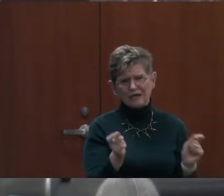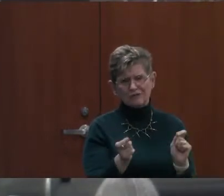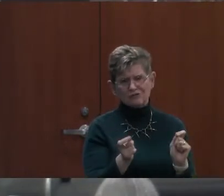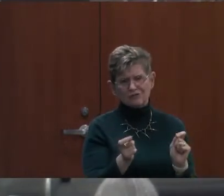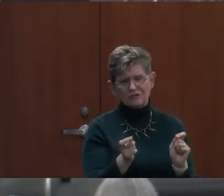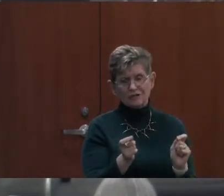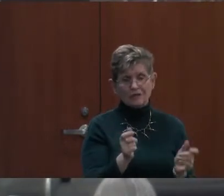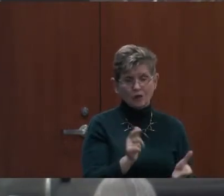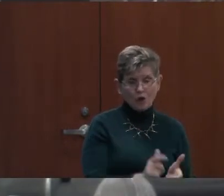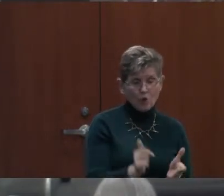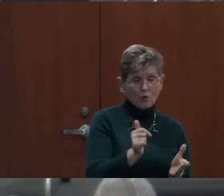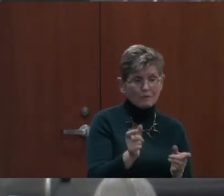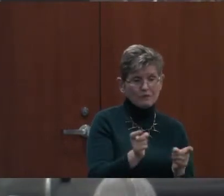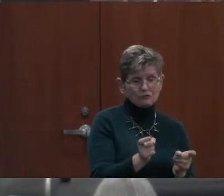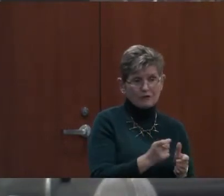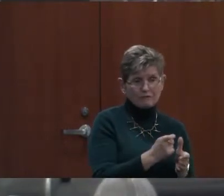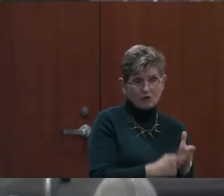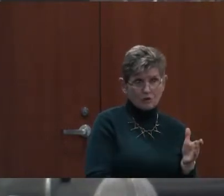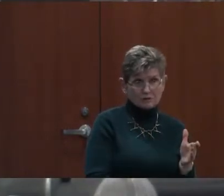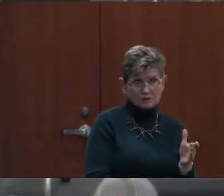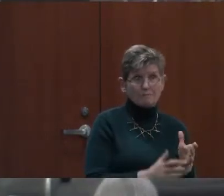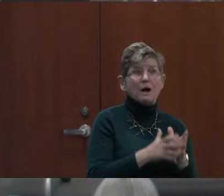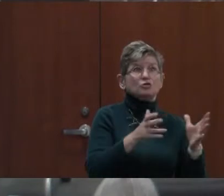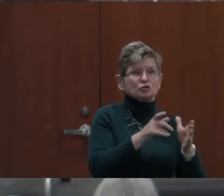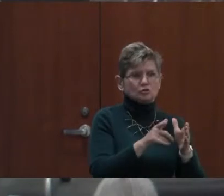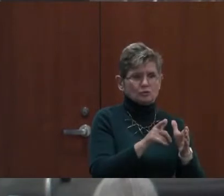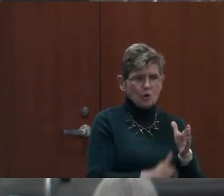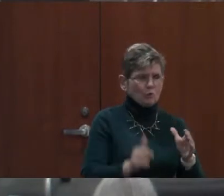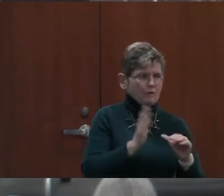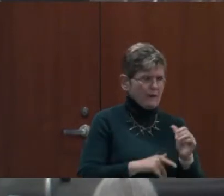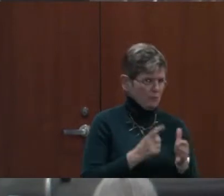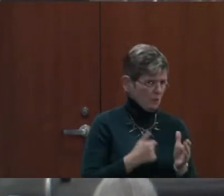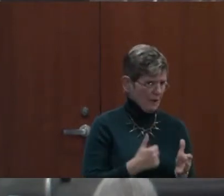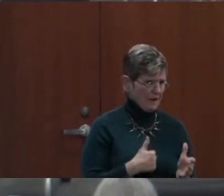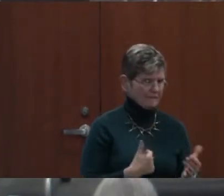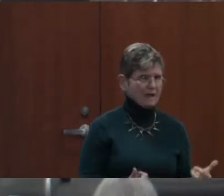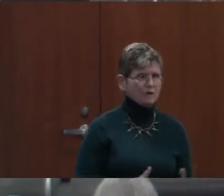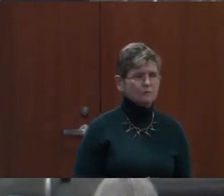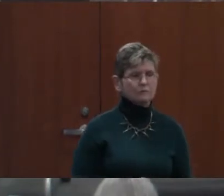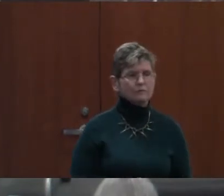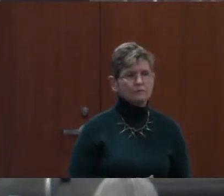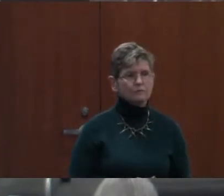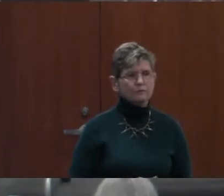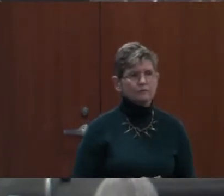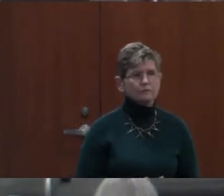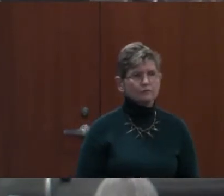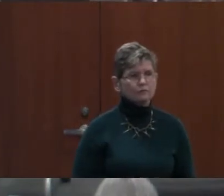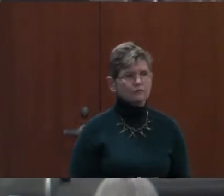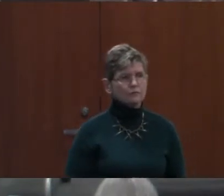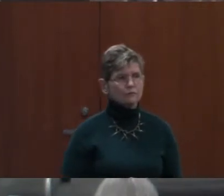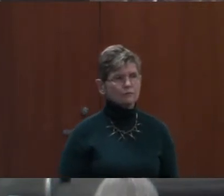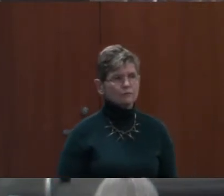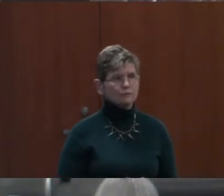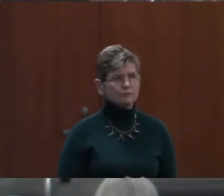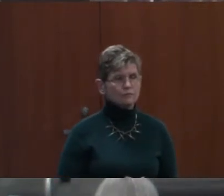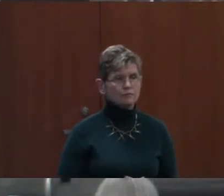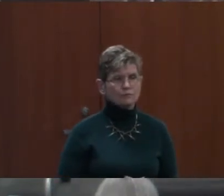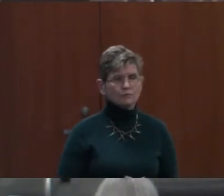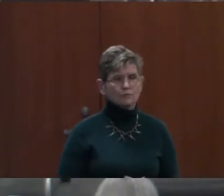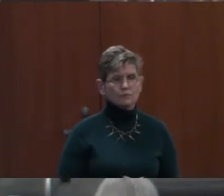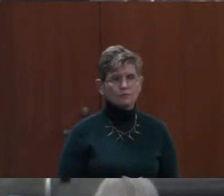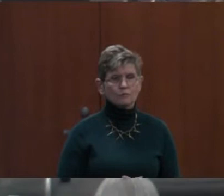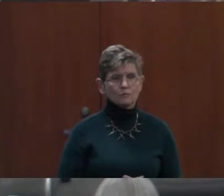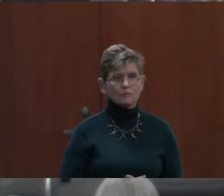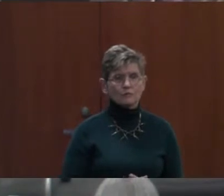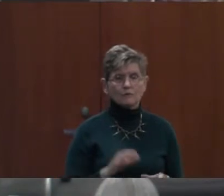administrative costs with this, much lower than what we have currently. Great. Thank you. Anyone else? Okay, then we'll move